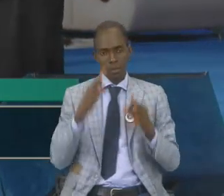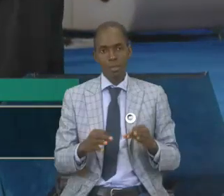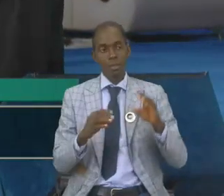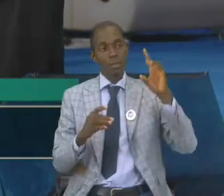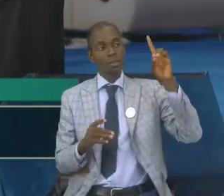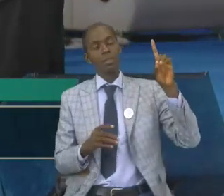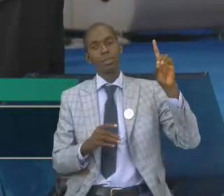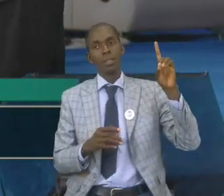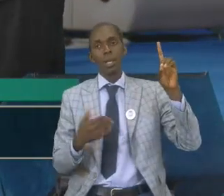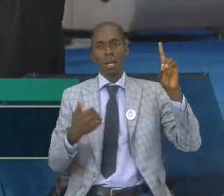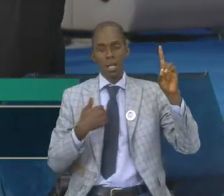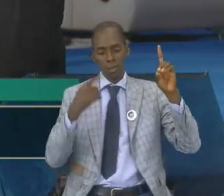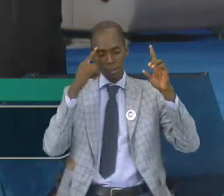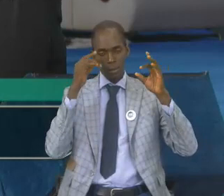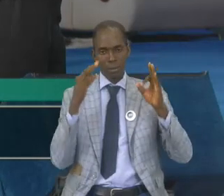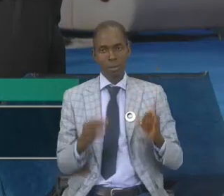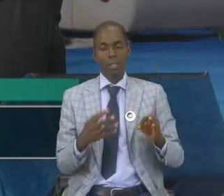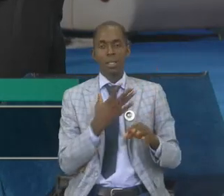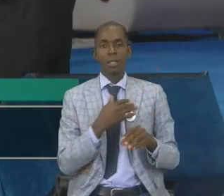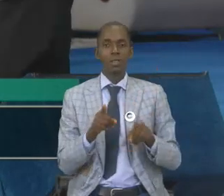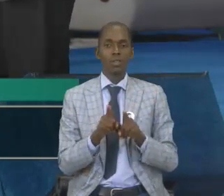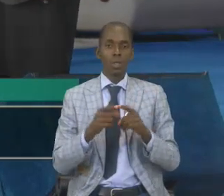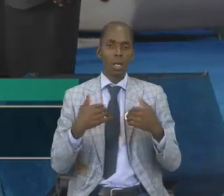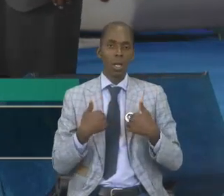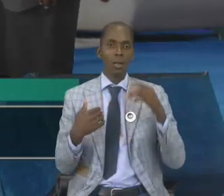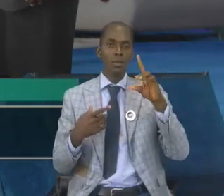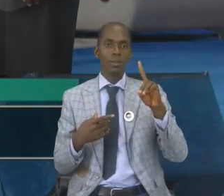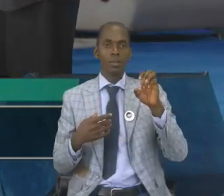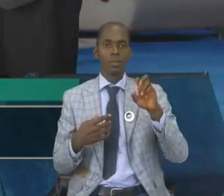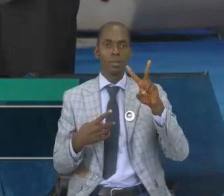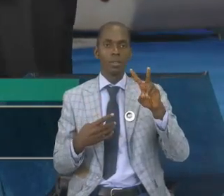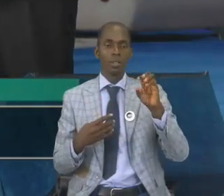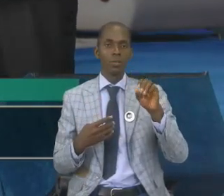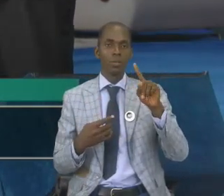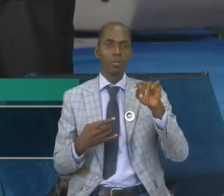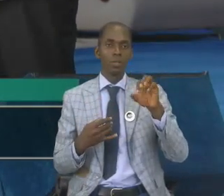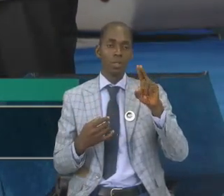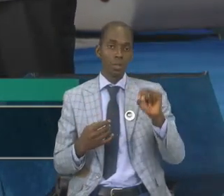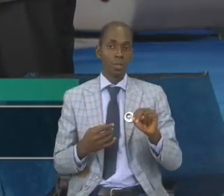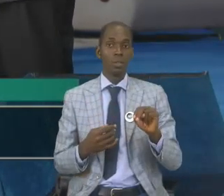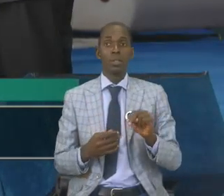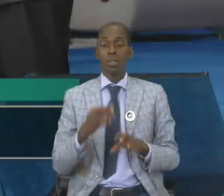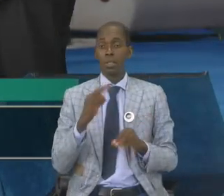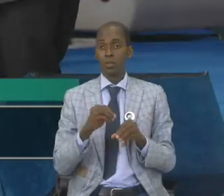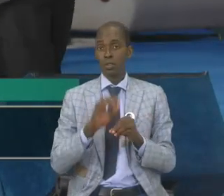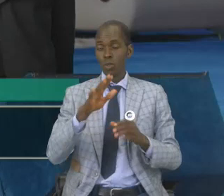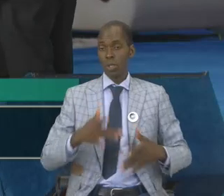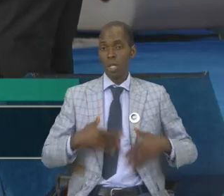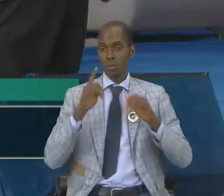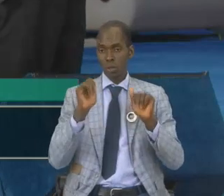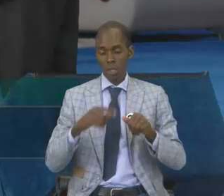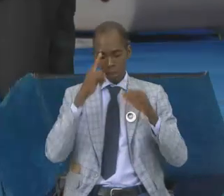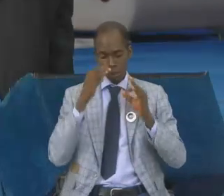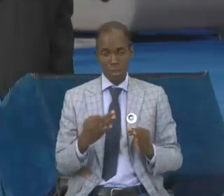had decision, he had devotion. If you in your life, you decide, it can be today that you